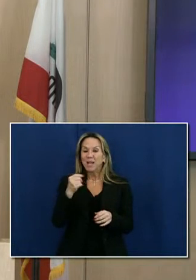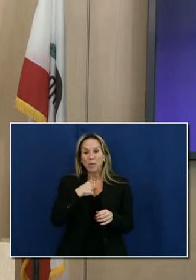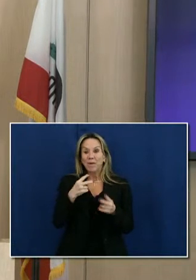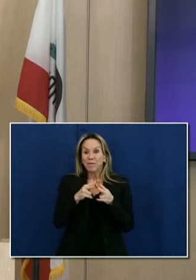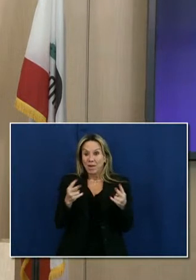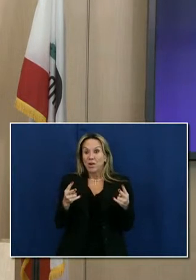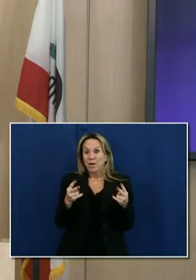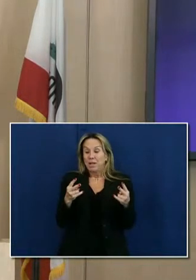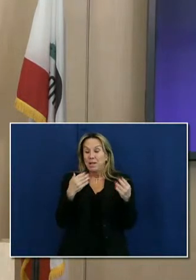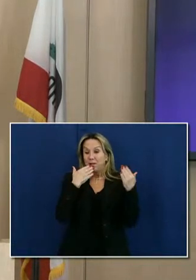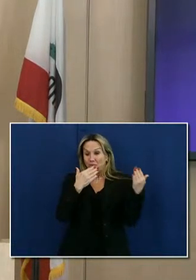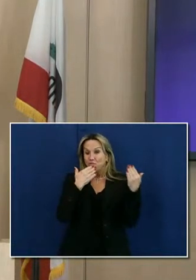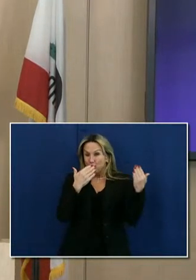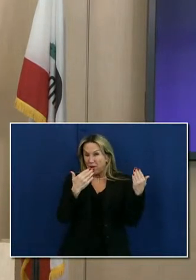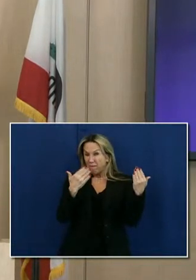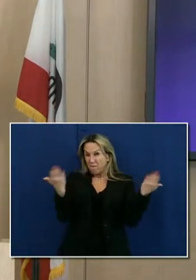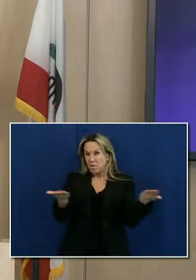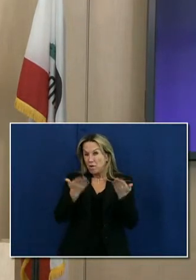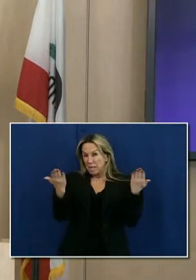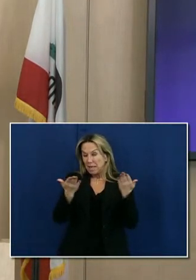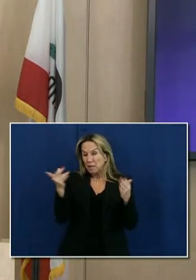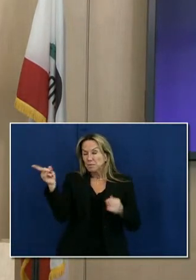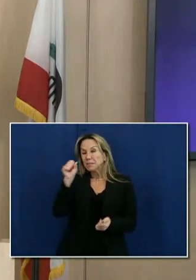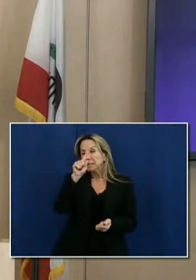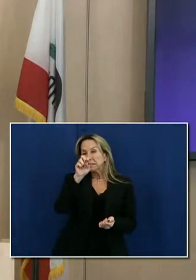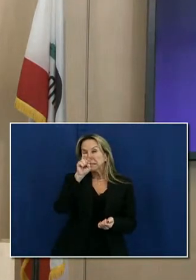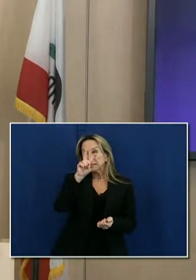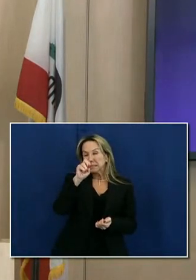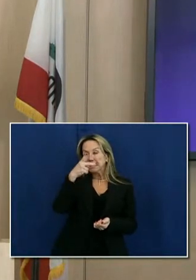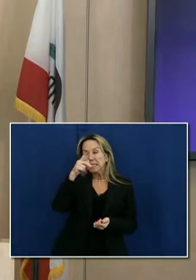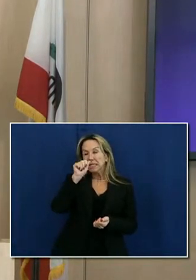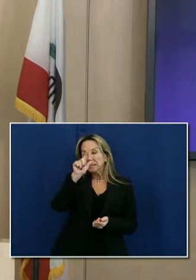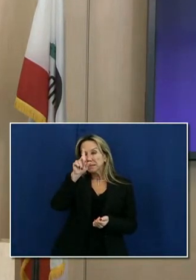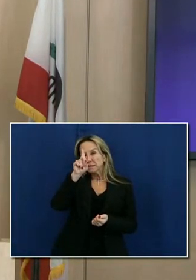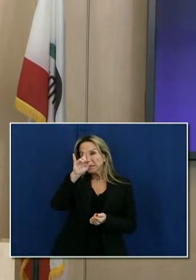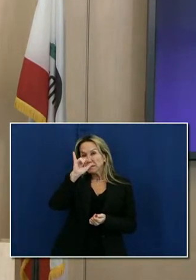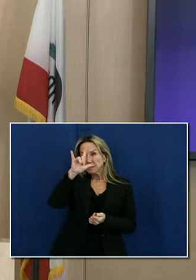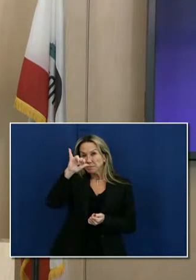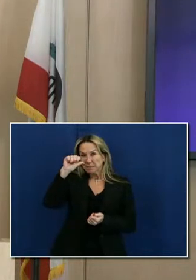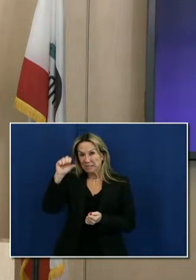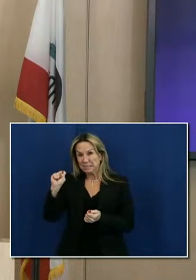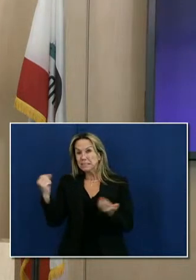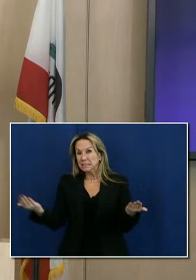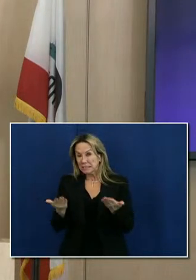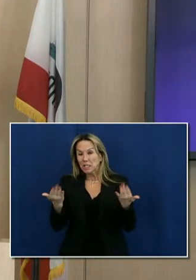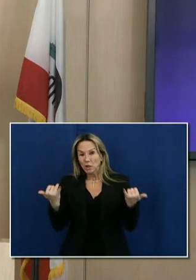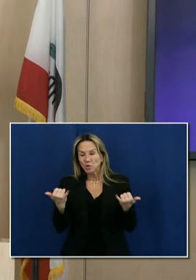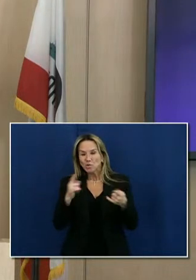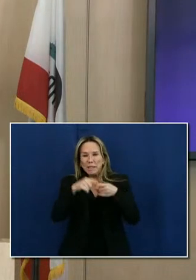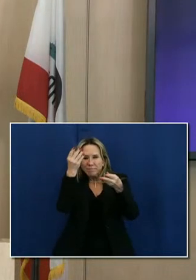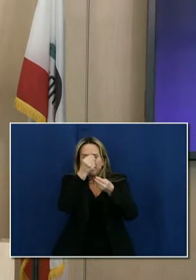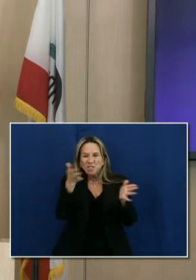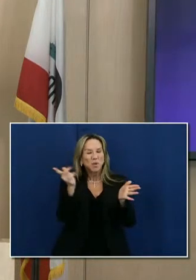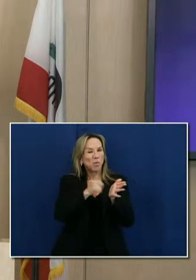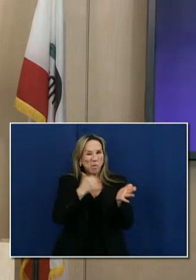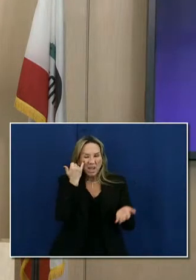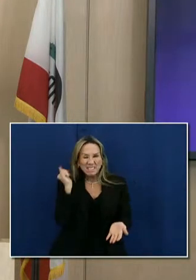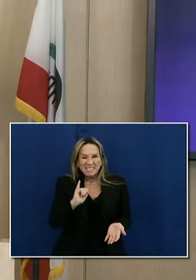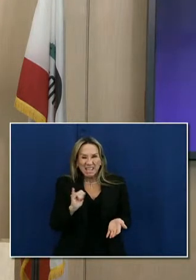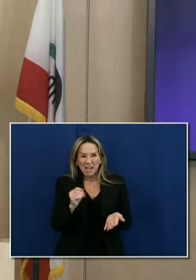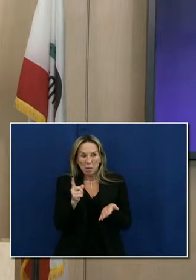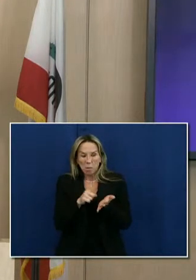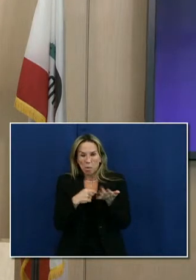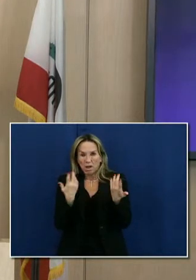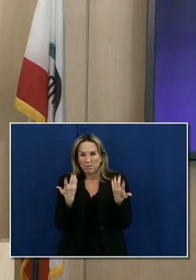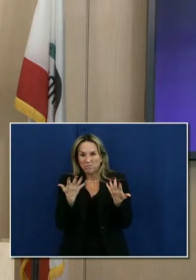very grateful as a county that Councilmember Steve Padilla is here today to share with the public what it was like and what he went through and